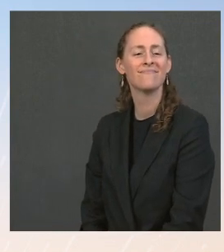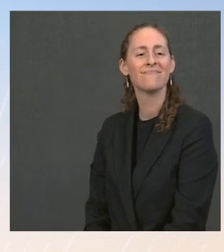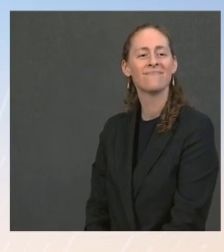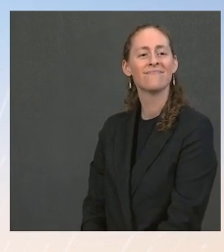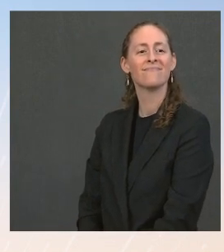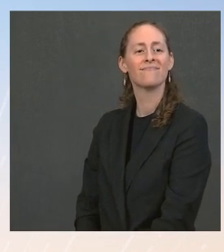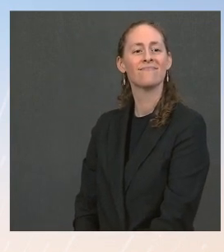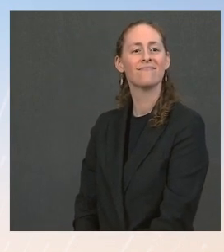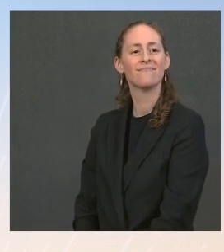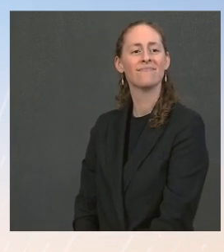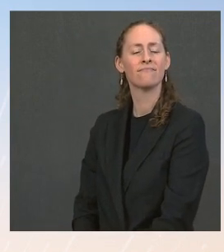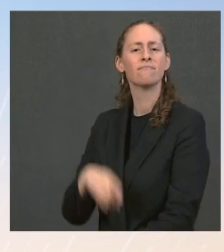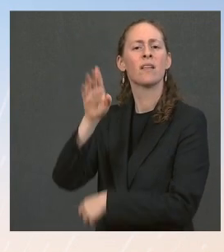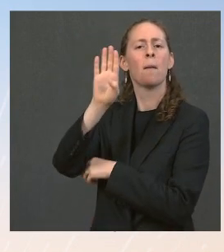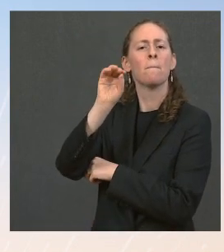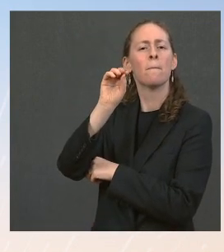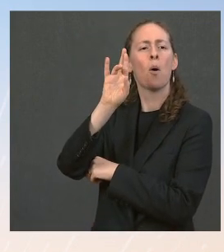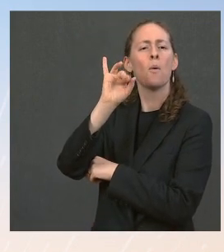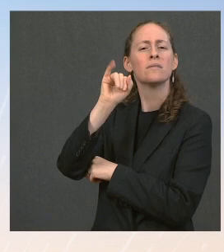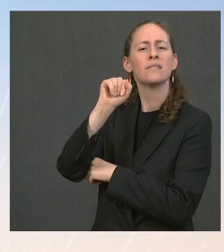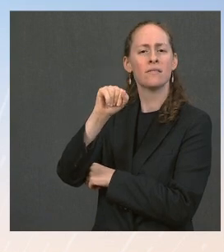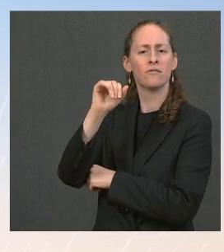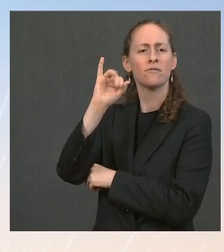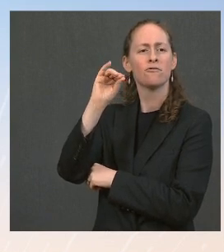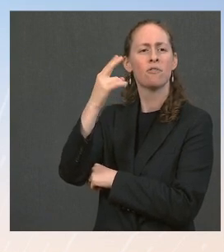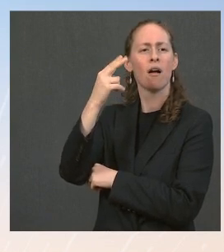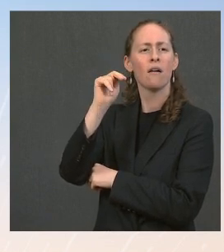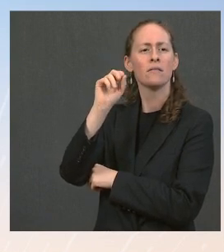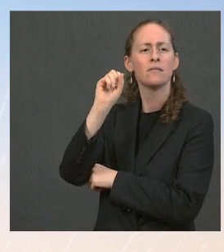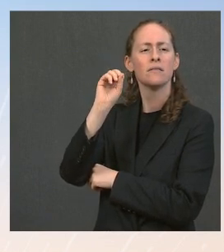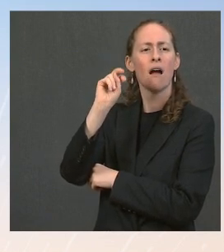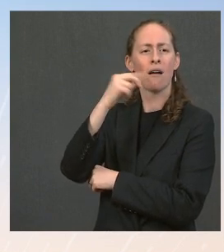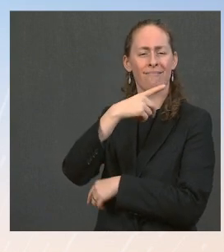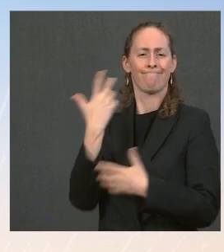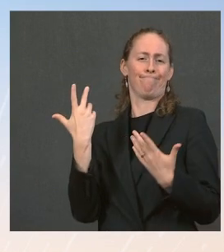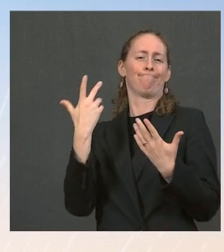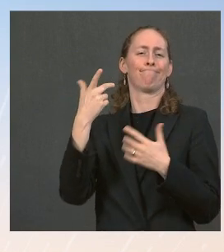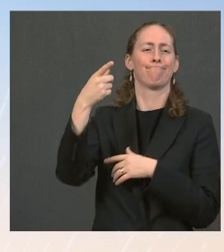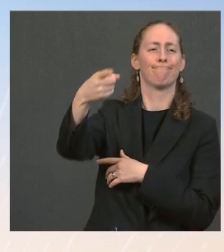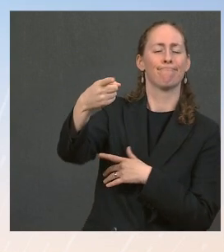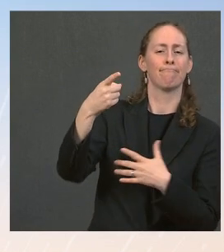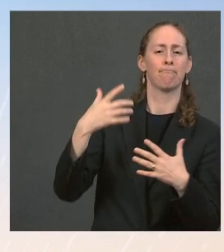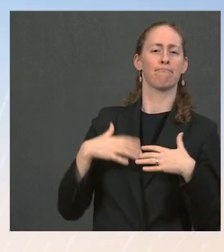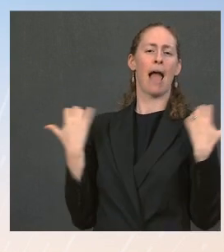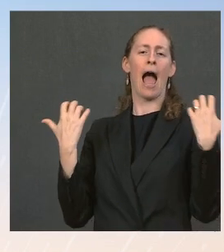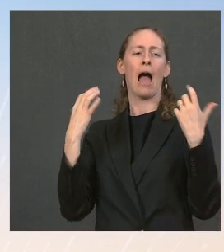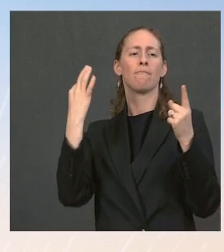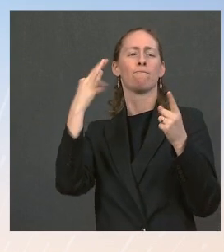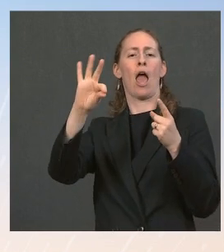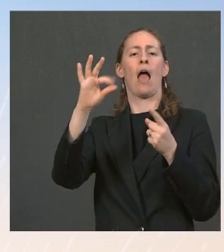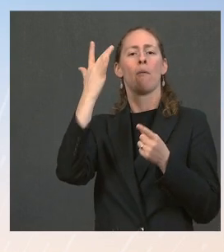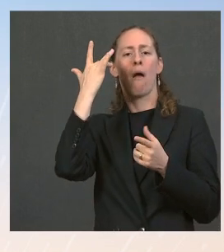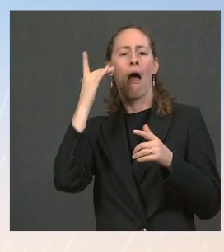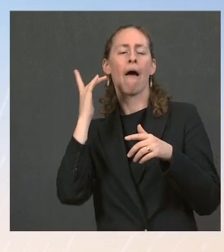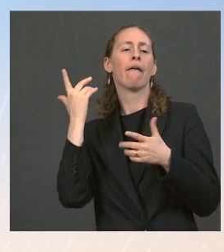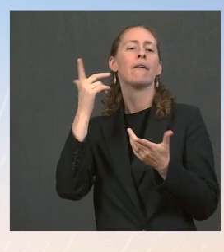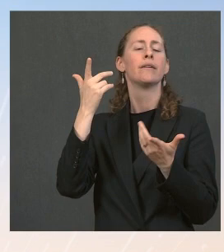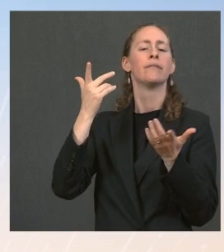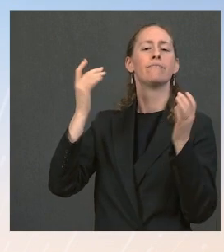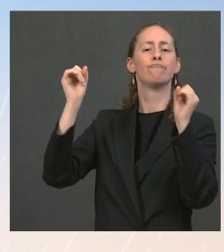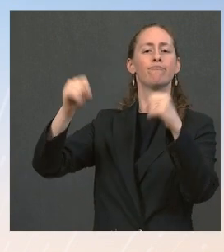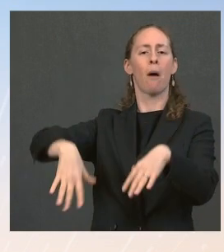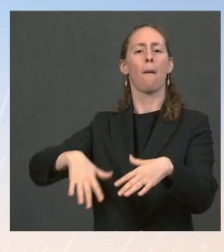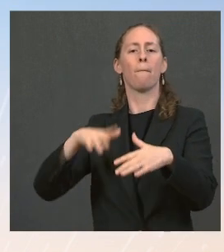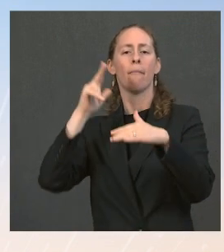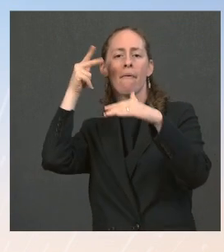today dismissed French anger over the submarine deal, saying the French officials should get a grip. Substantively, does